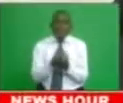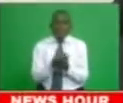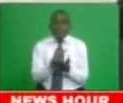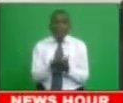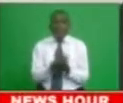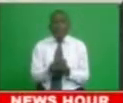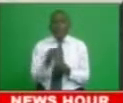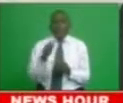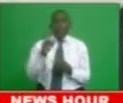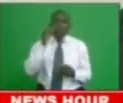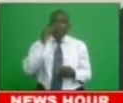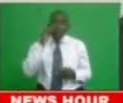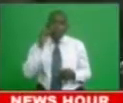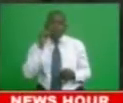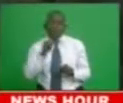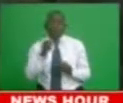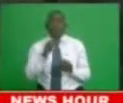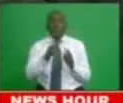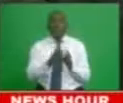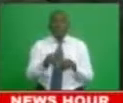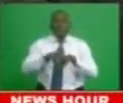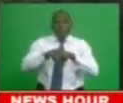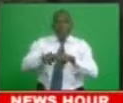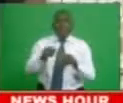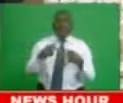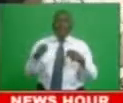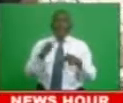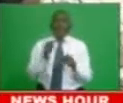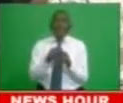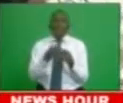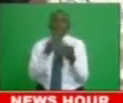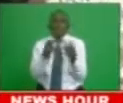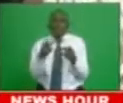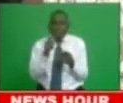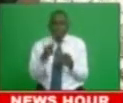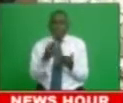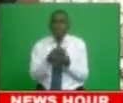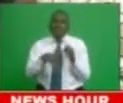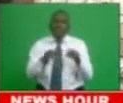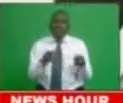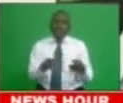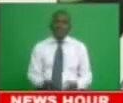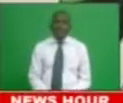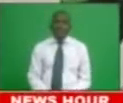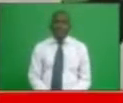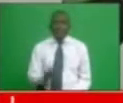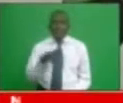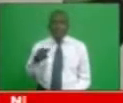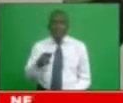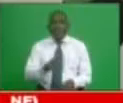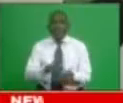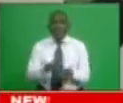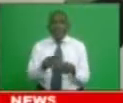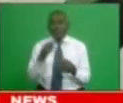Pualugu Tomato Factory, Western Rail Lines and the energy sectors as preferred for huge investments. Our next step is now